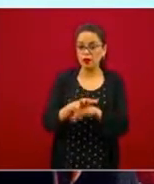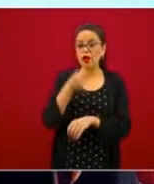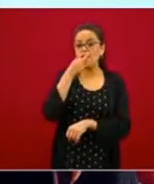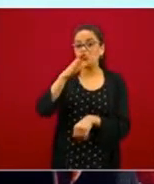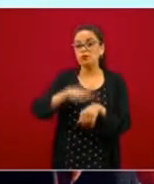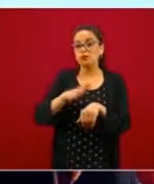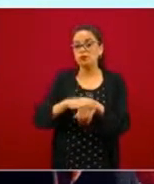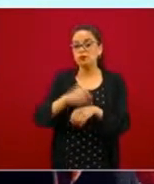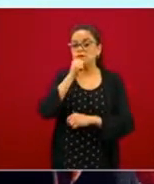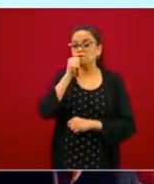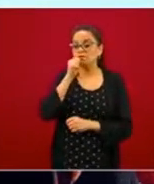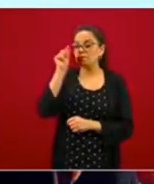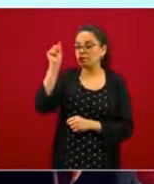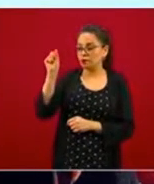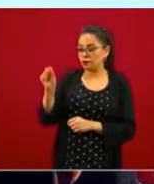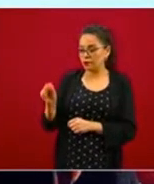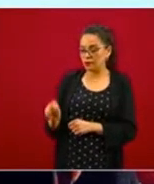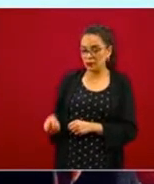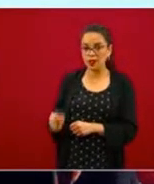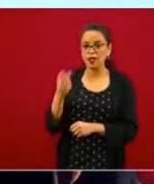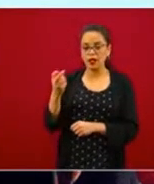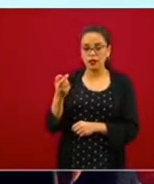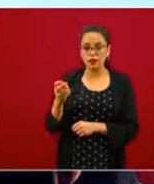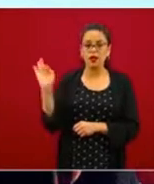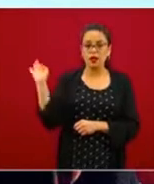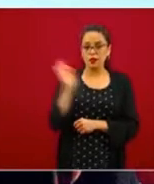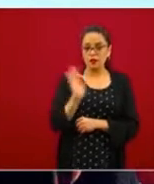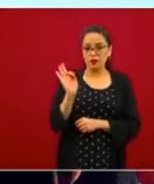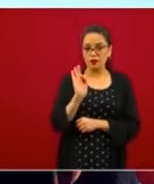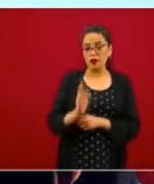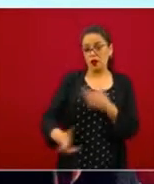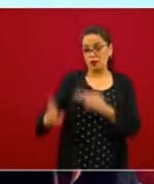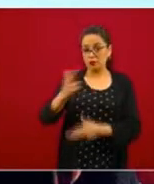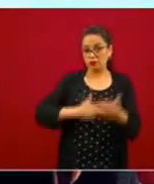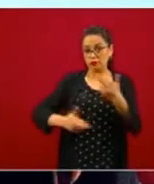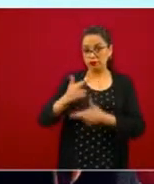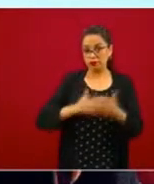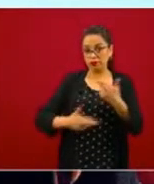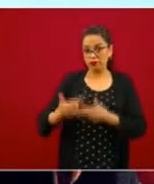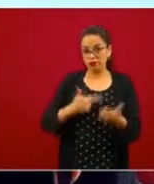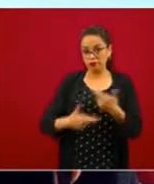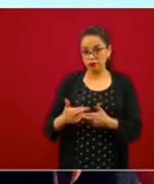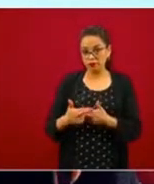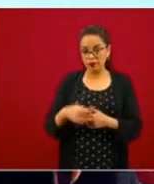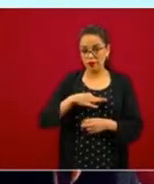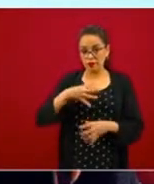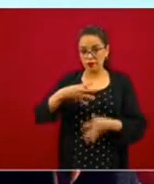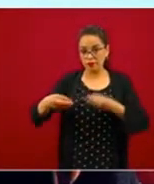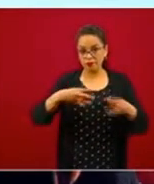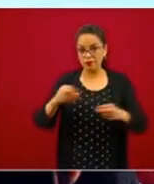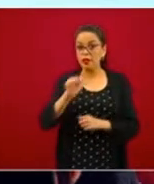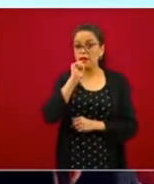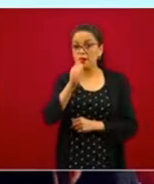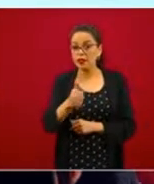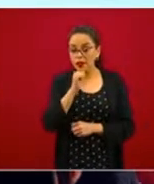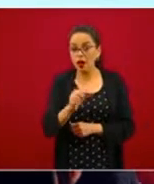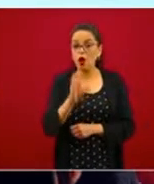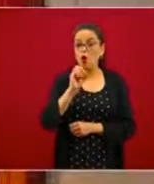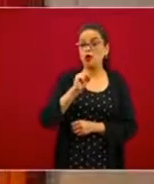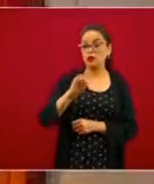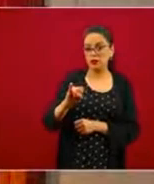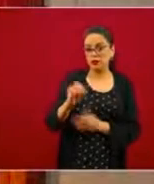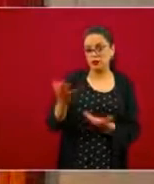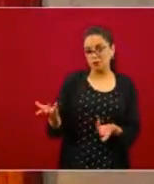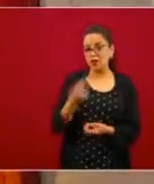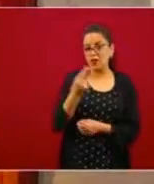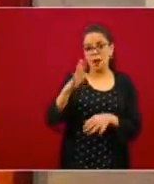And that shouldn't surprise you, the fact that it depends on each state, because some states could be red on the first one, orange